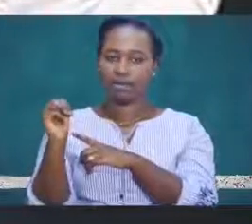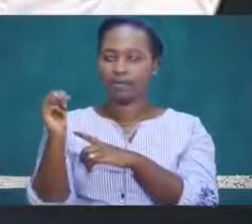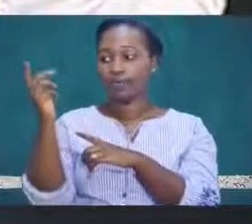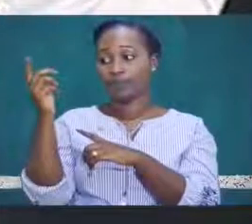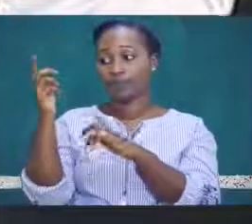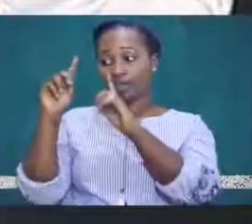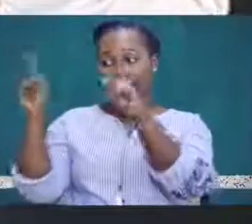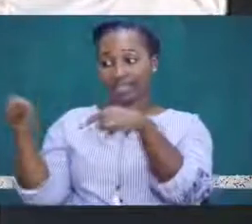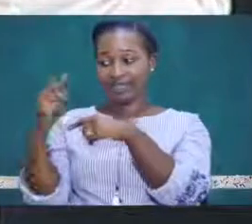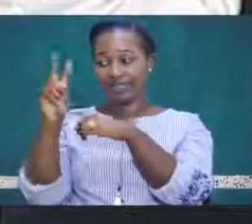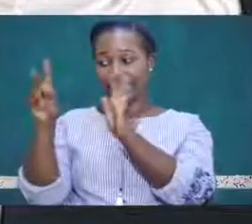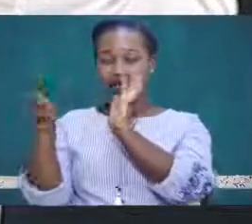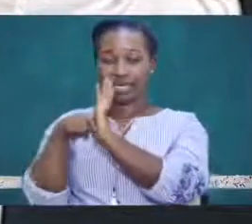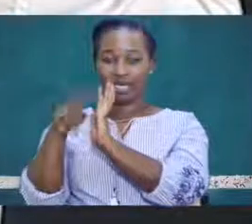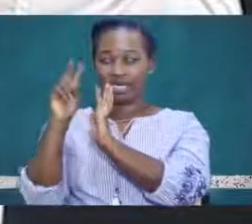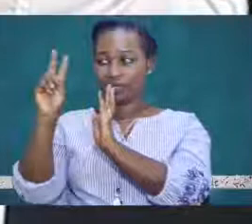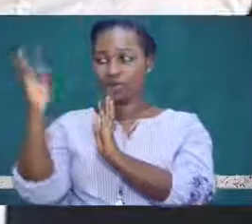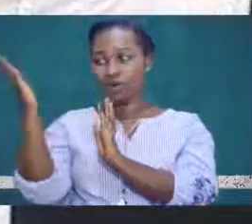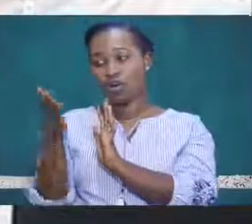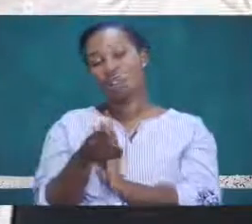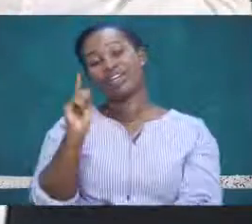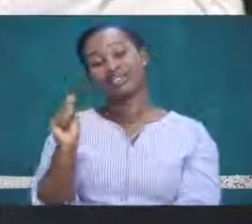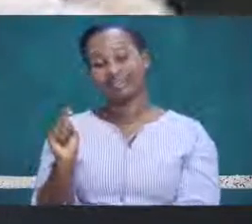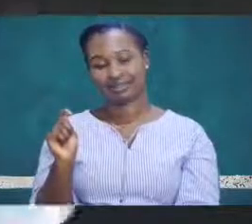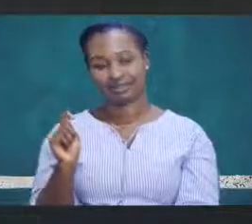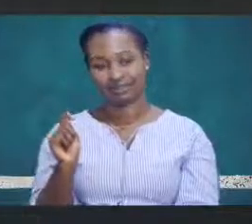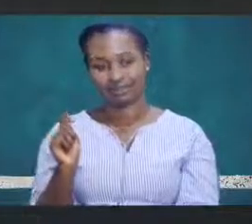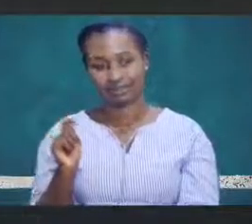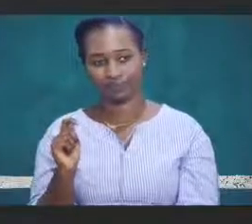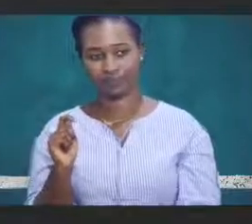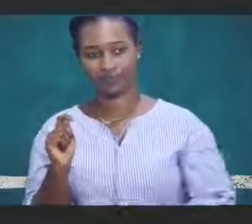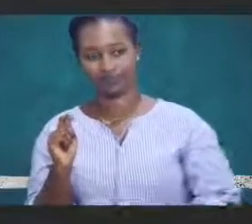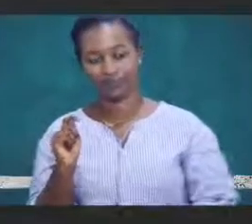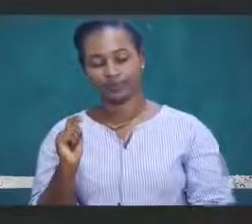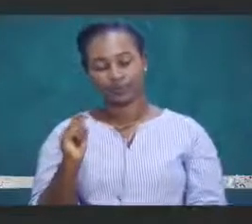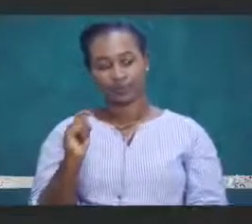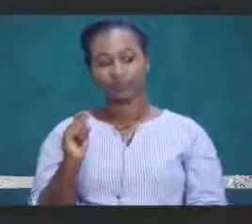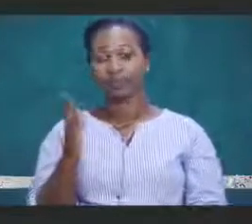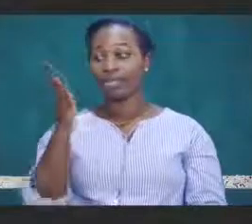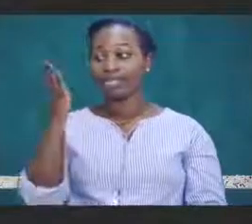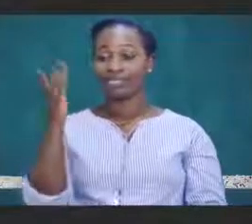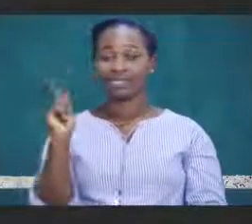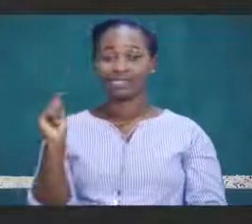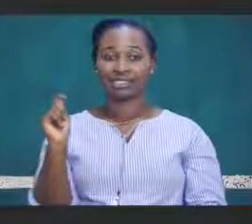V minus U out of T. Okay? This T is under